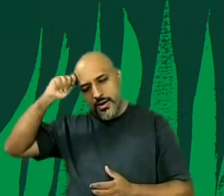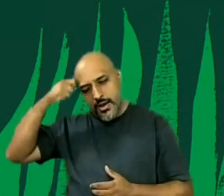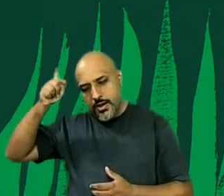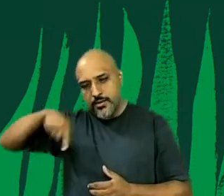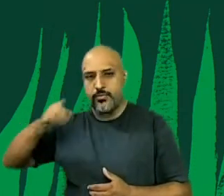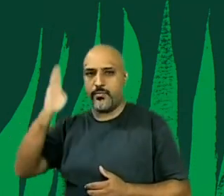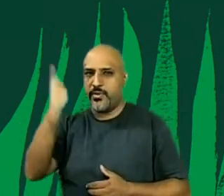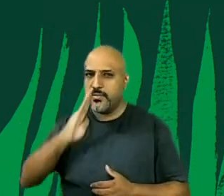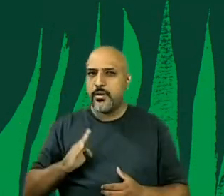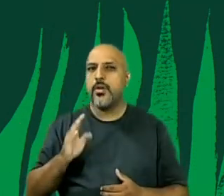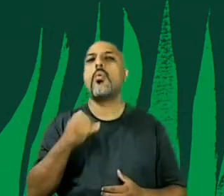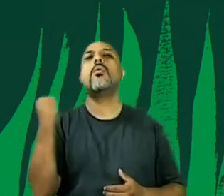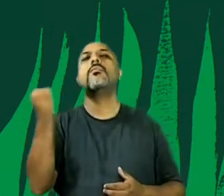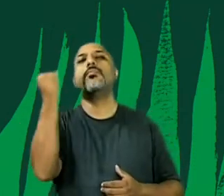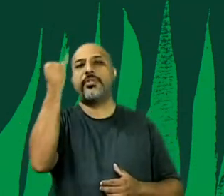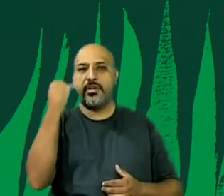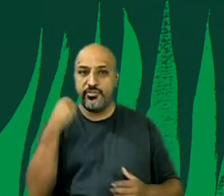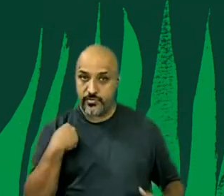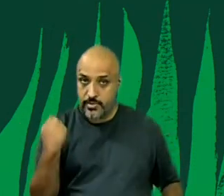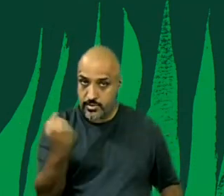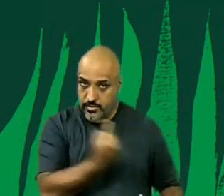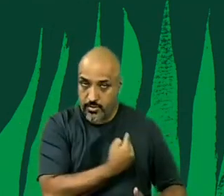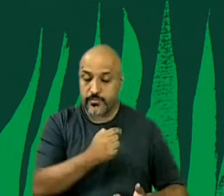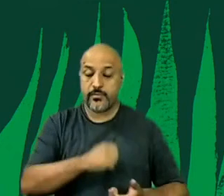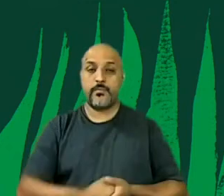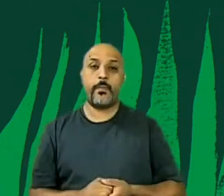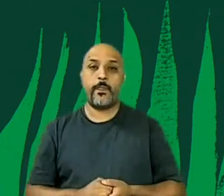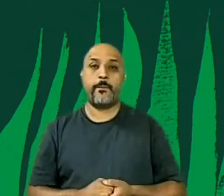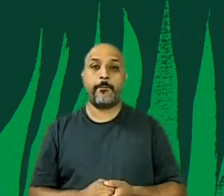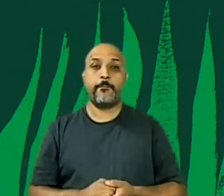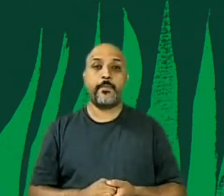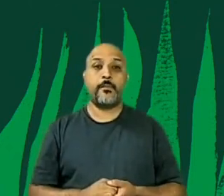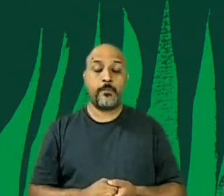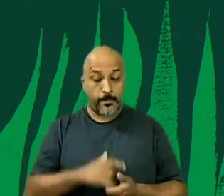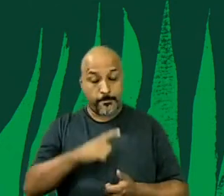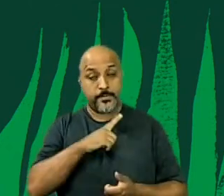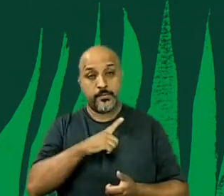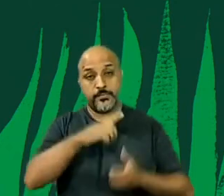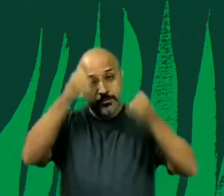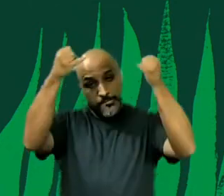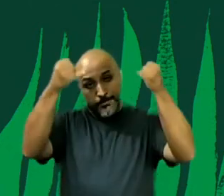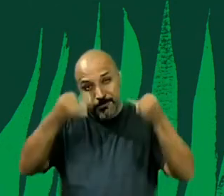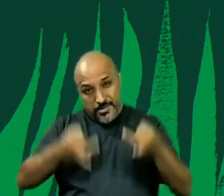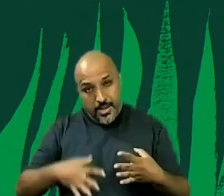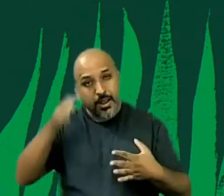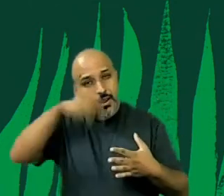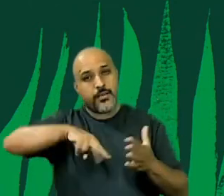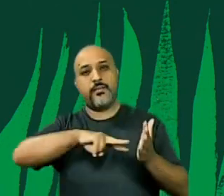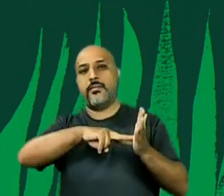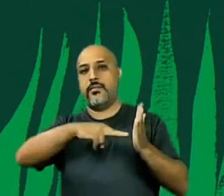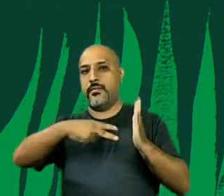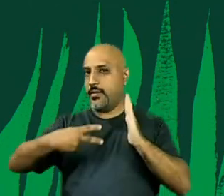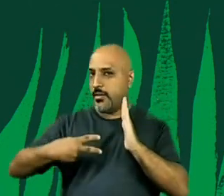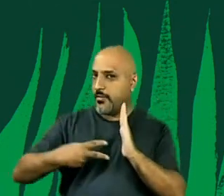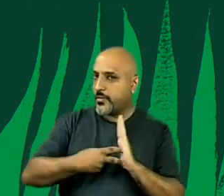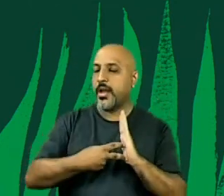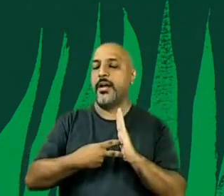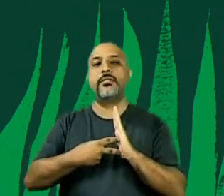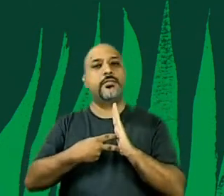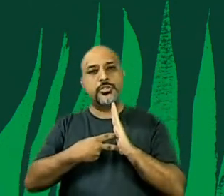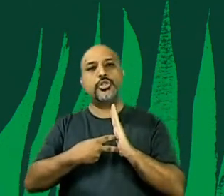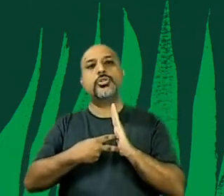Brazilian Africanness, to what extent is it important for us? I've said that this